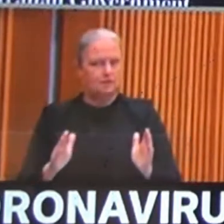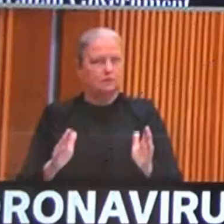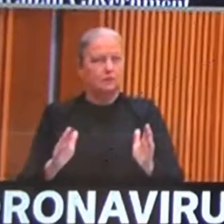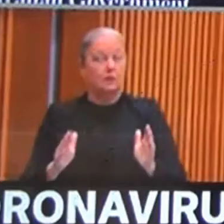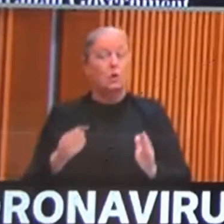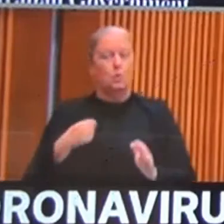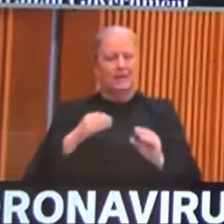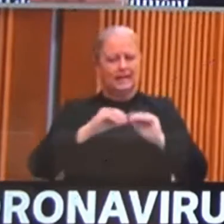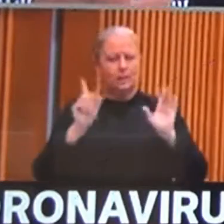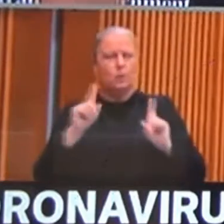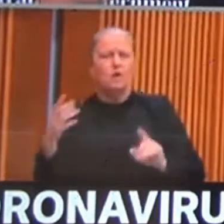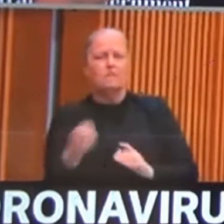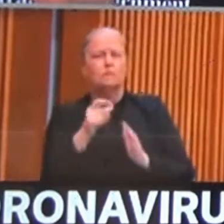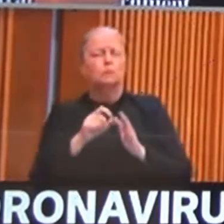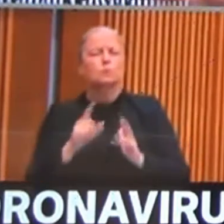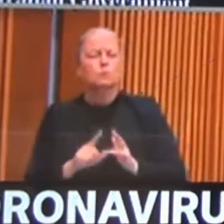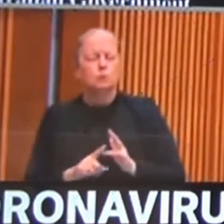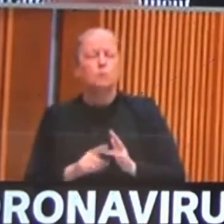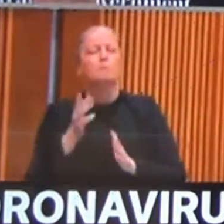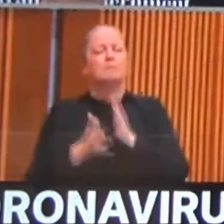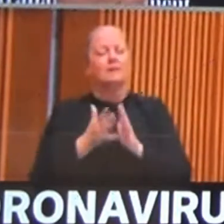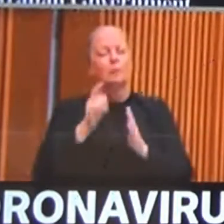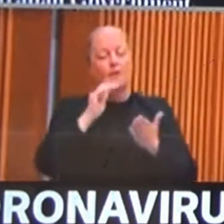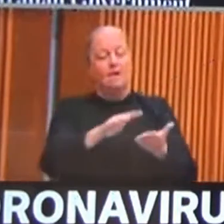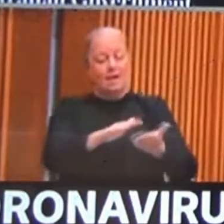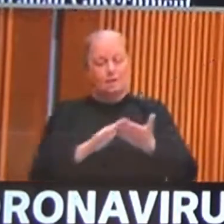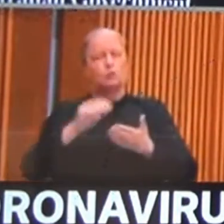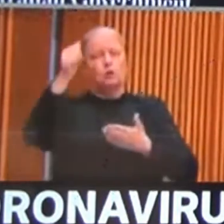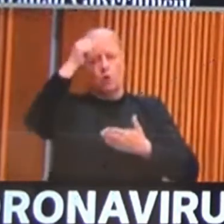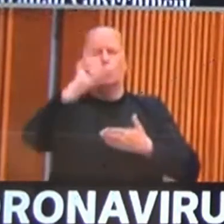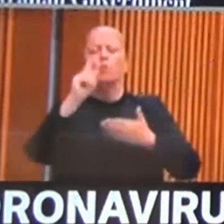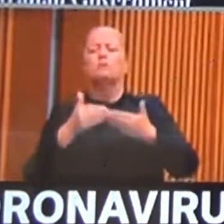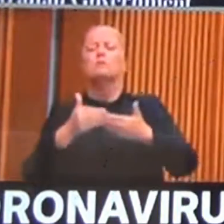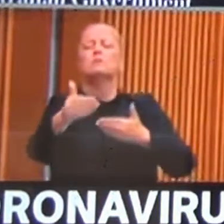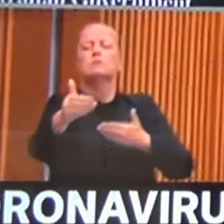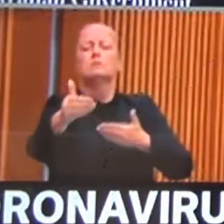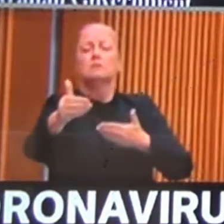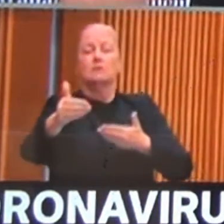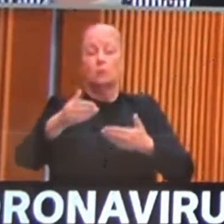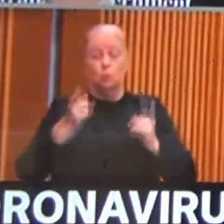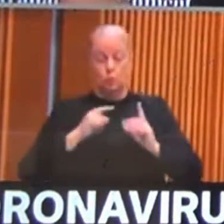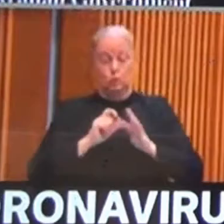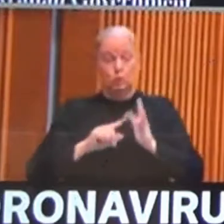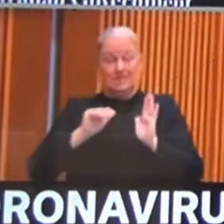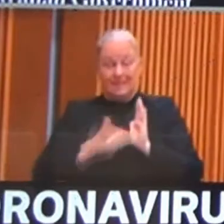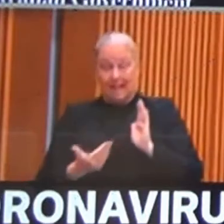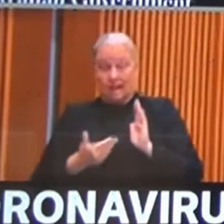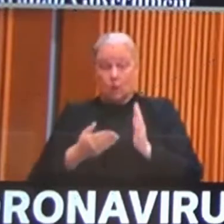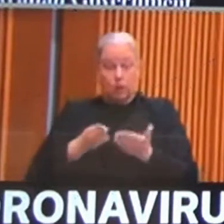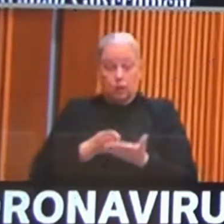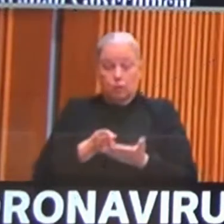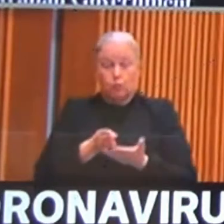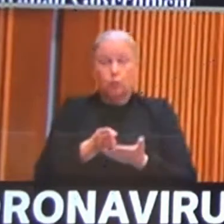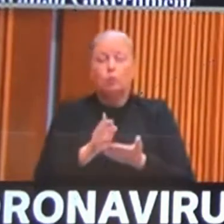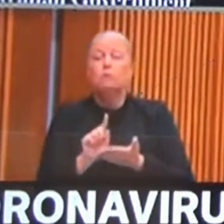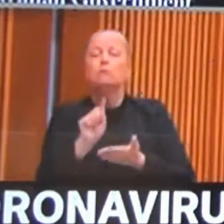then we will begin to take the steps, or the road out. So road in, road through, road out. That road